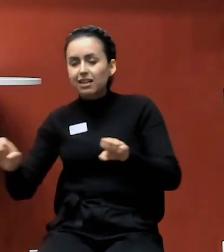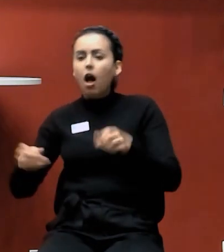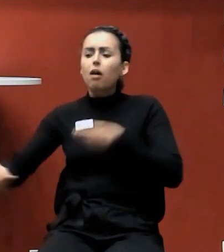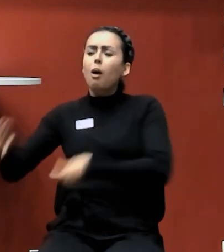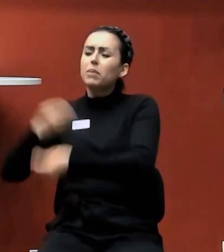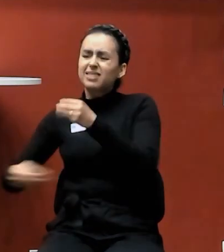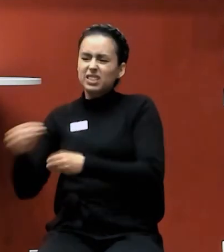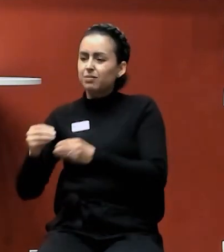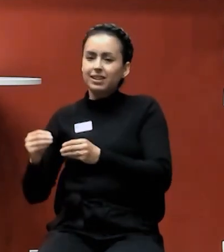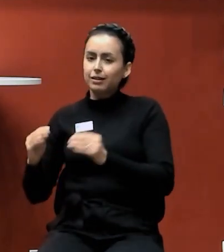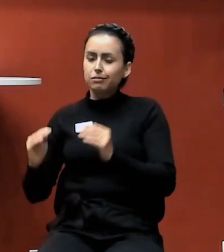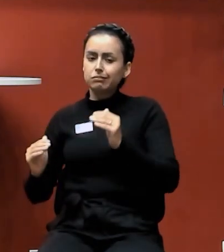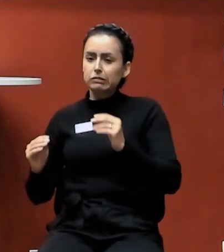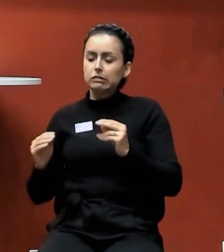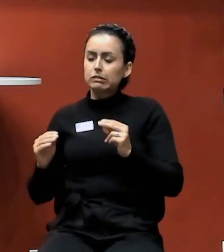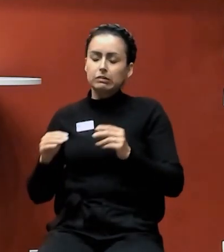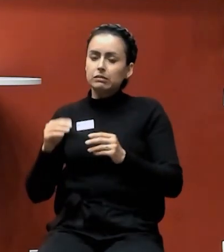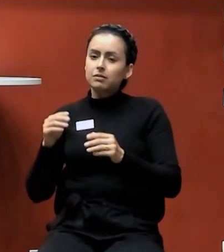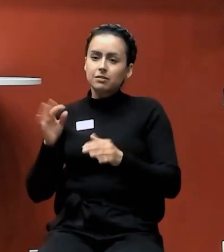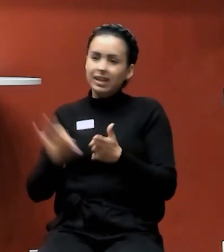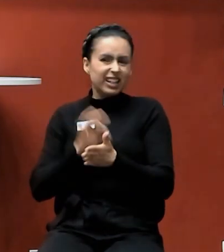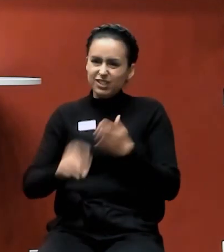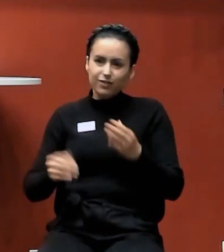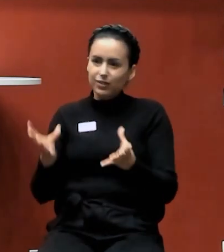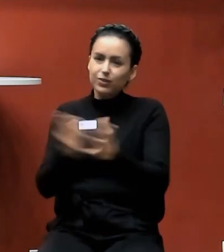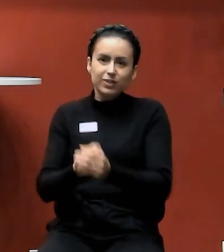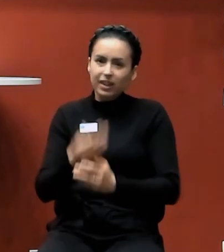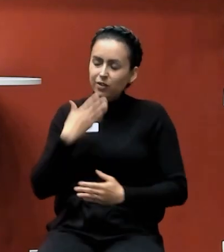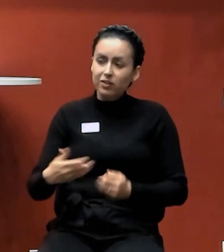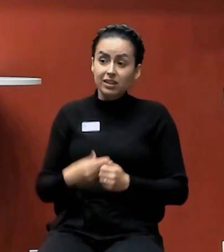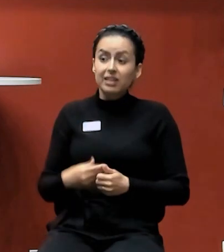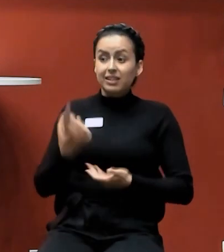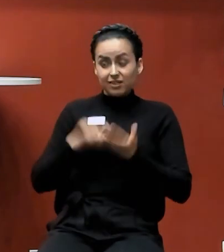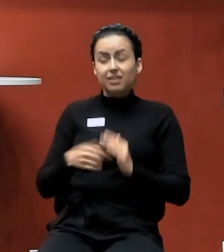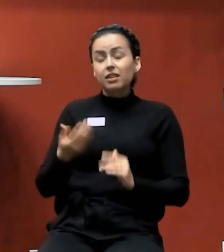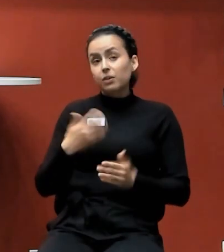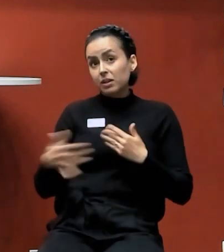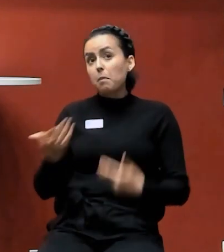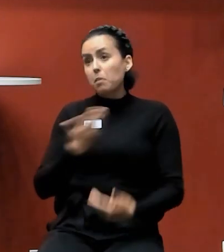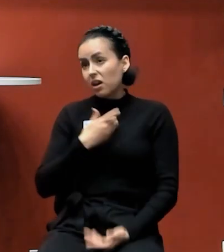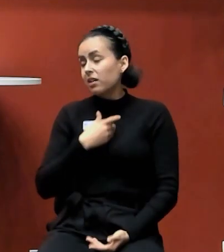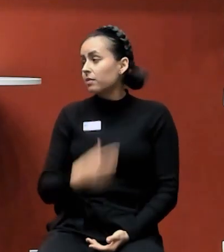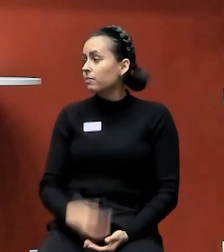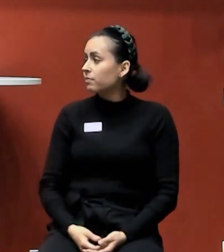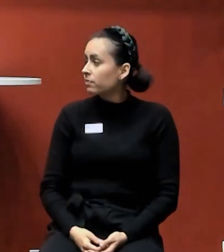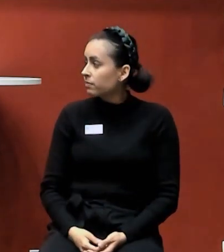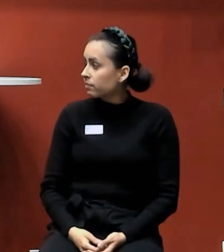kind of mesh very well together, so I think the work is a lot when you think about it in that way. Sorry.